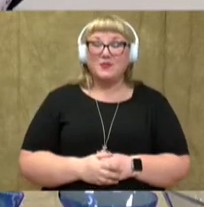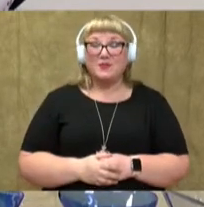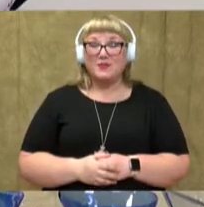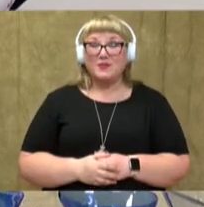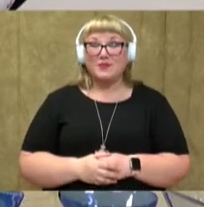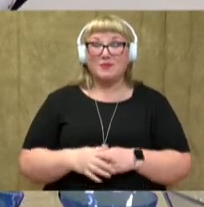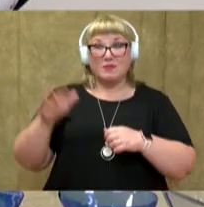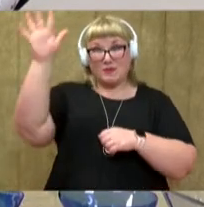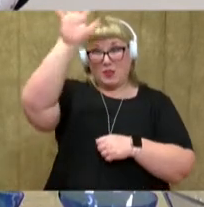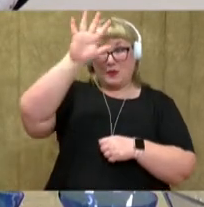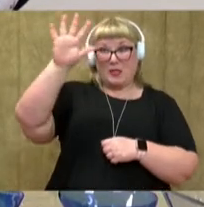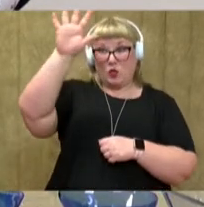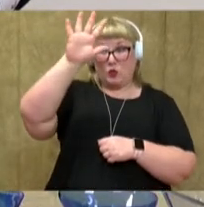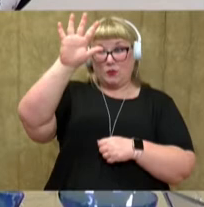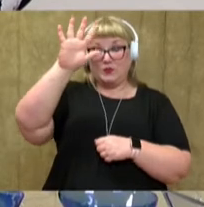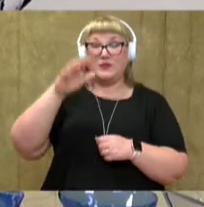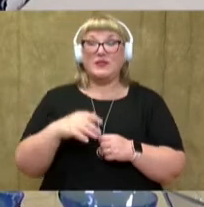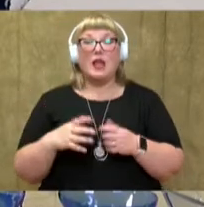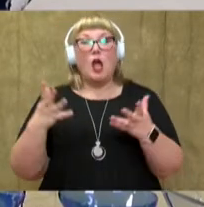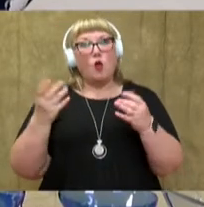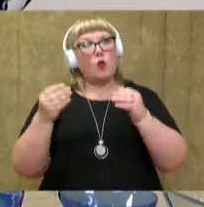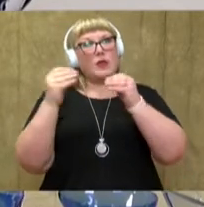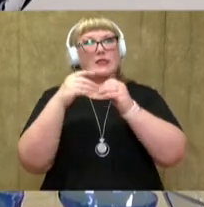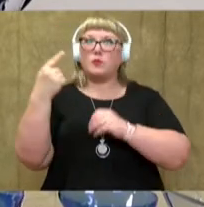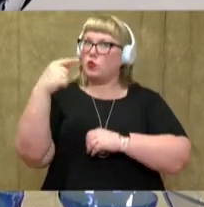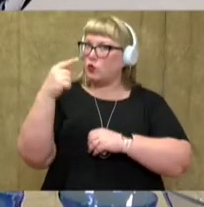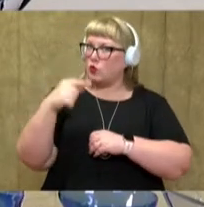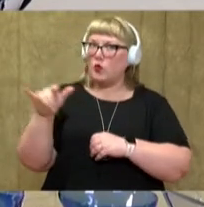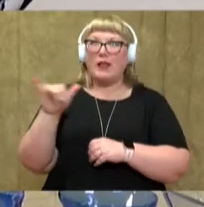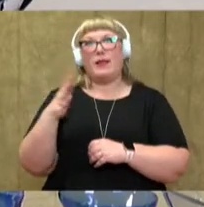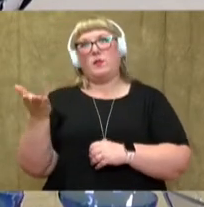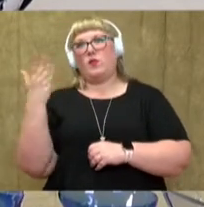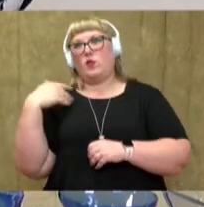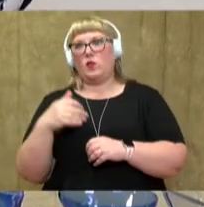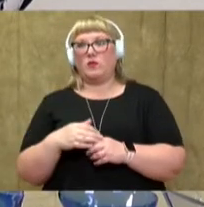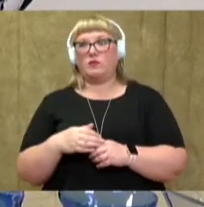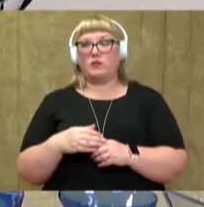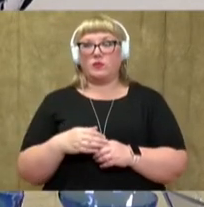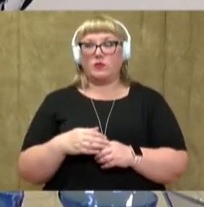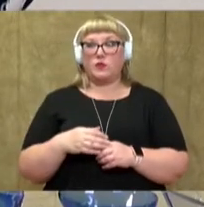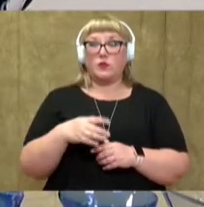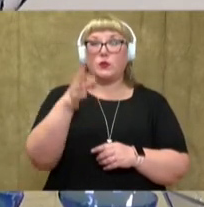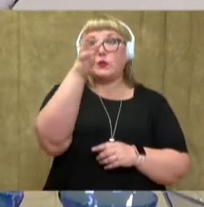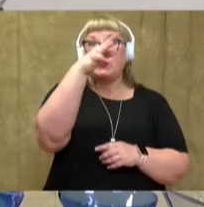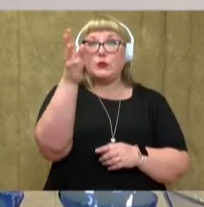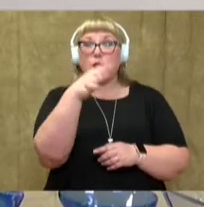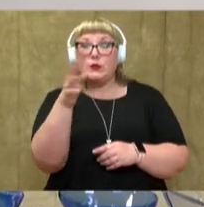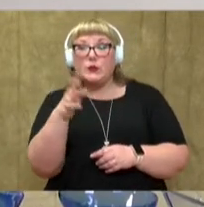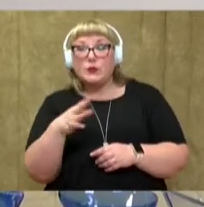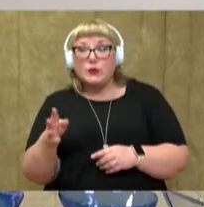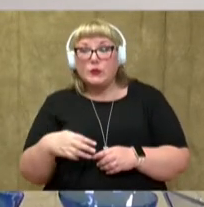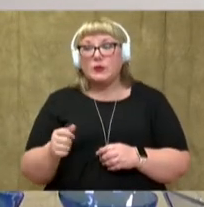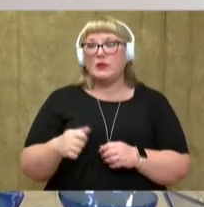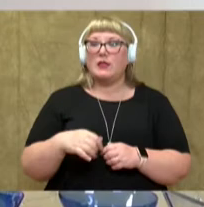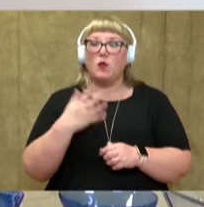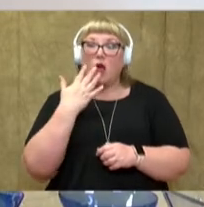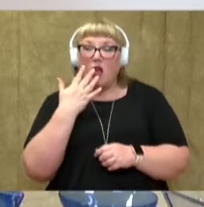And then up here, I know I want some more green, like the other piece, so I just put some green crayon marks over